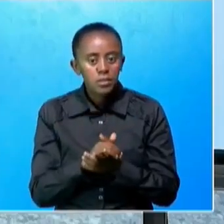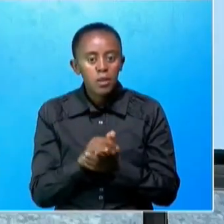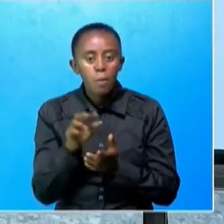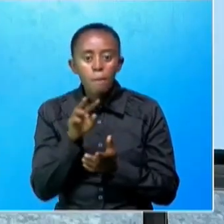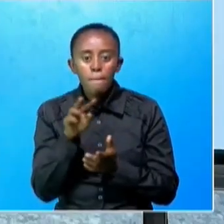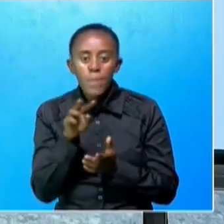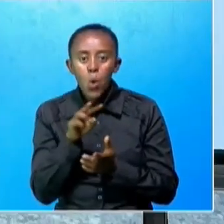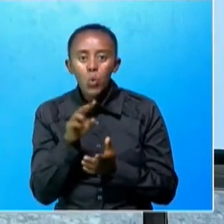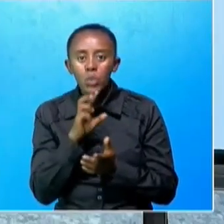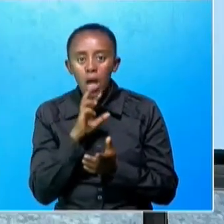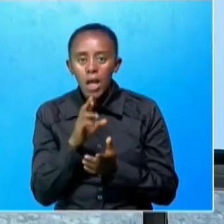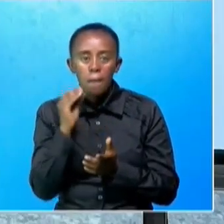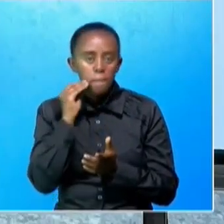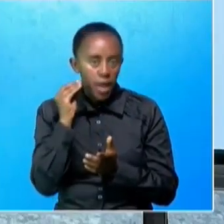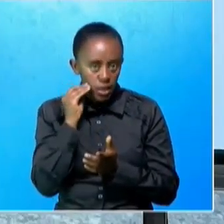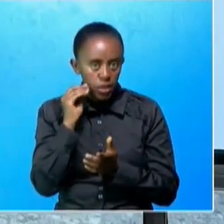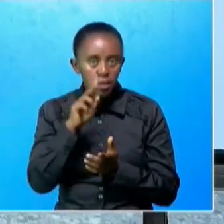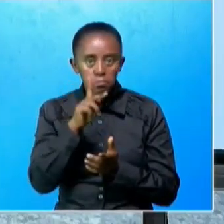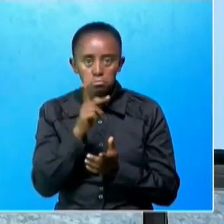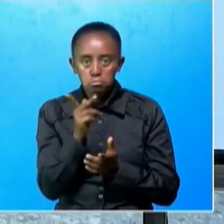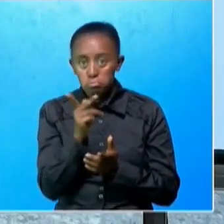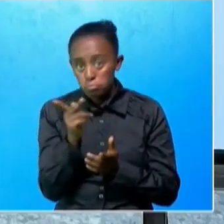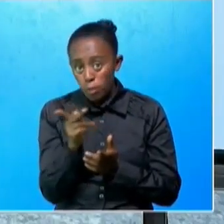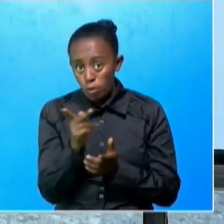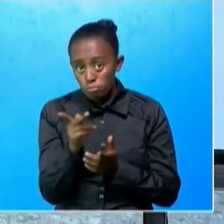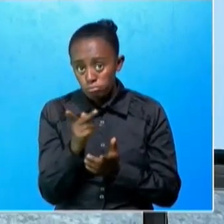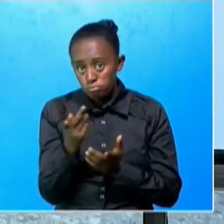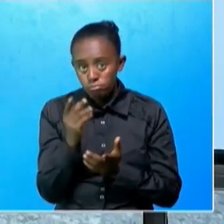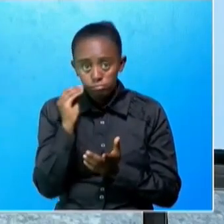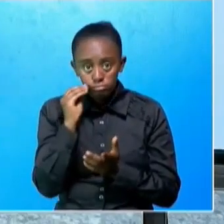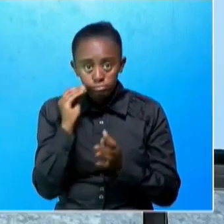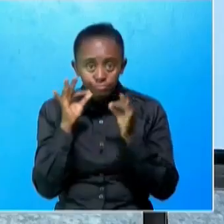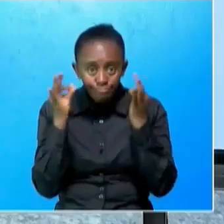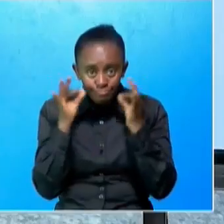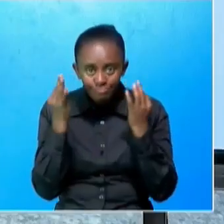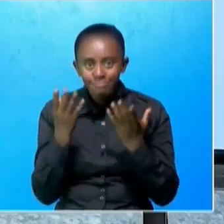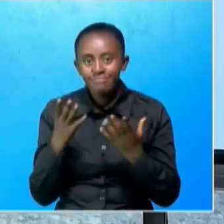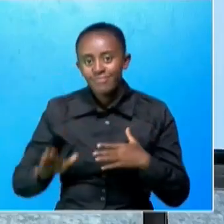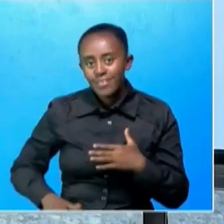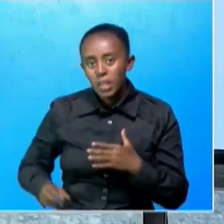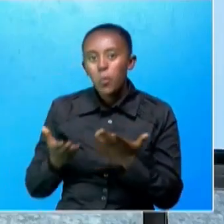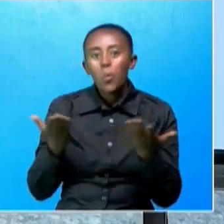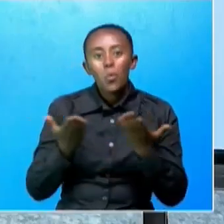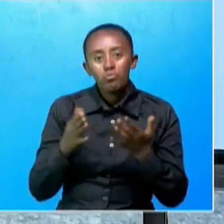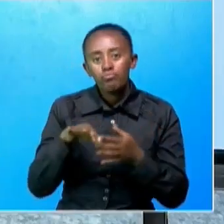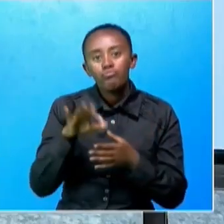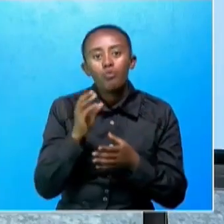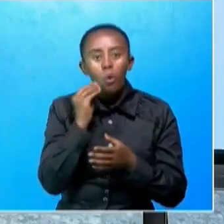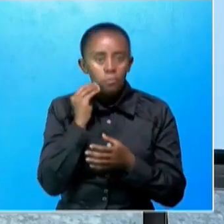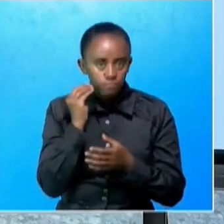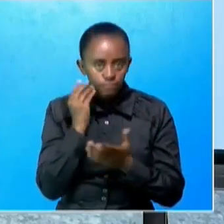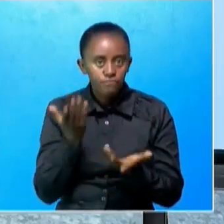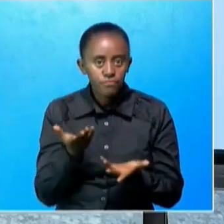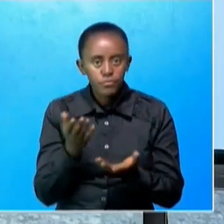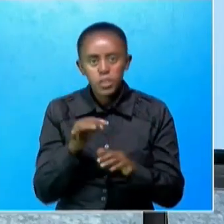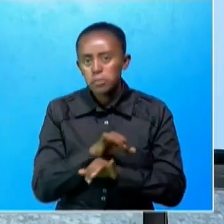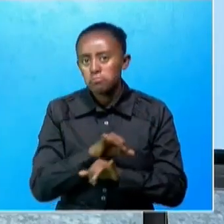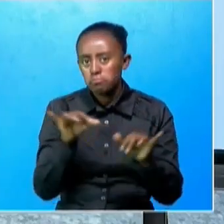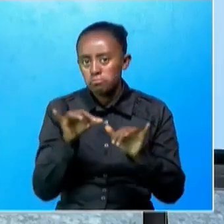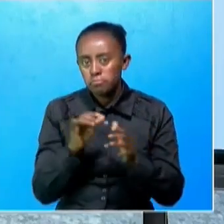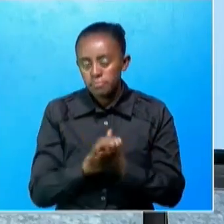both are what? Pet animals. This is the way to make them similar in every